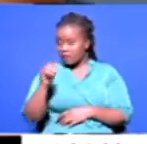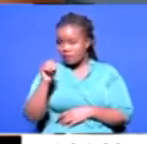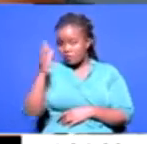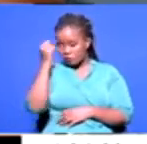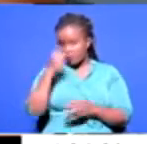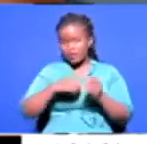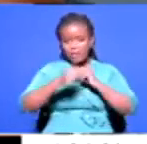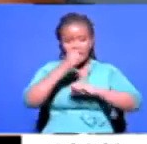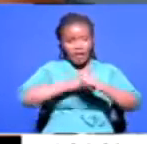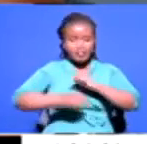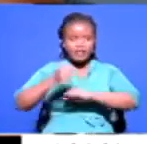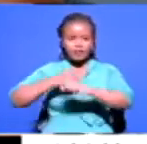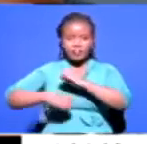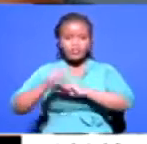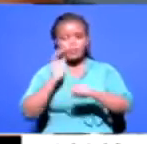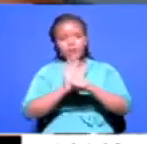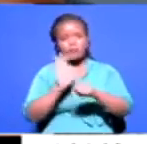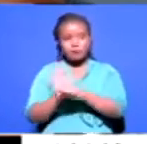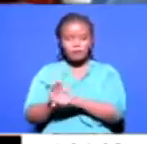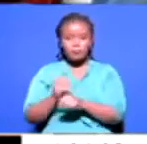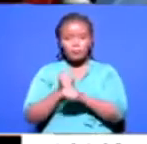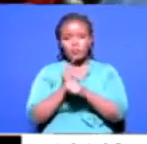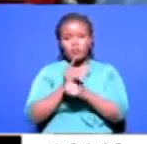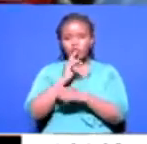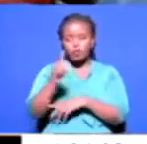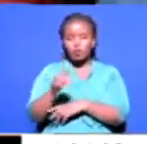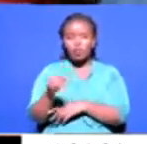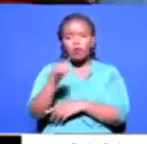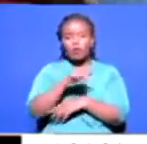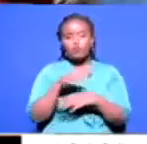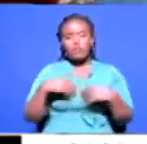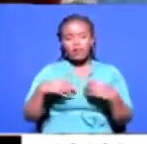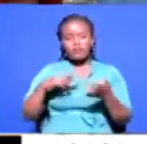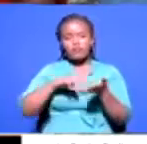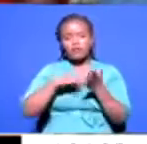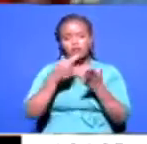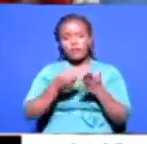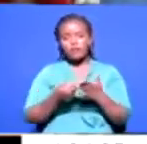making sure that we have these resources with us. Hibak Said for Lunchtime News.